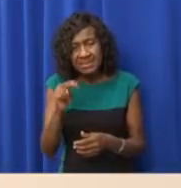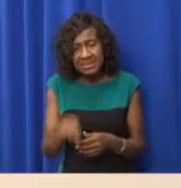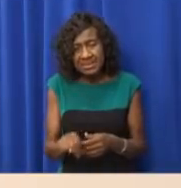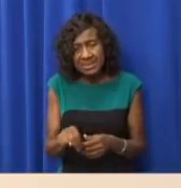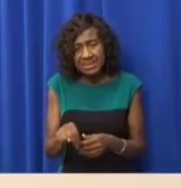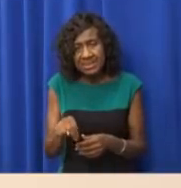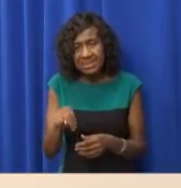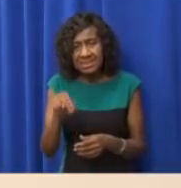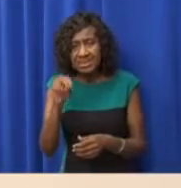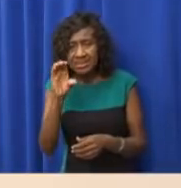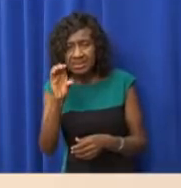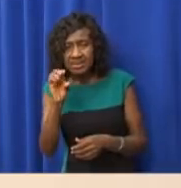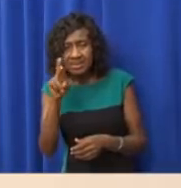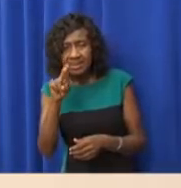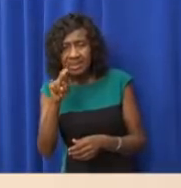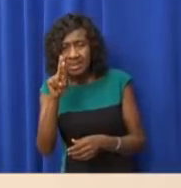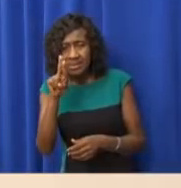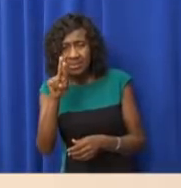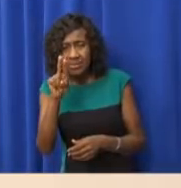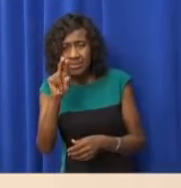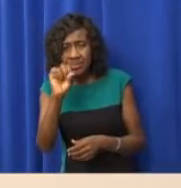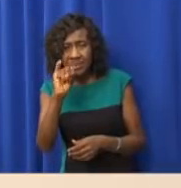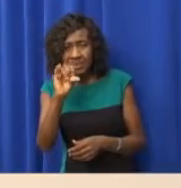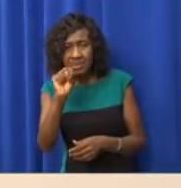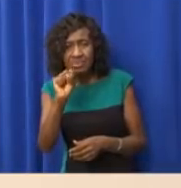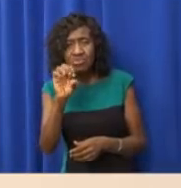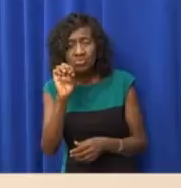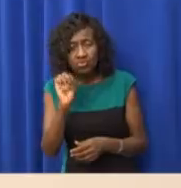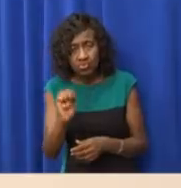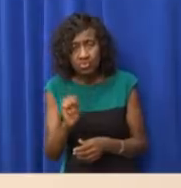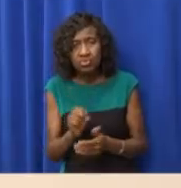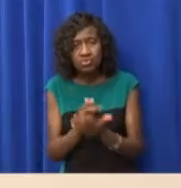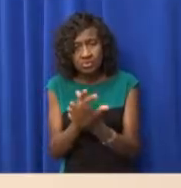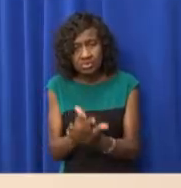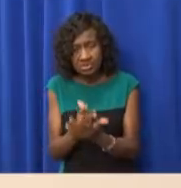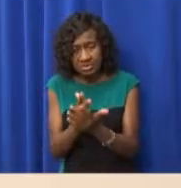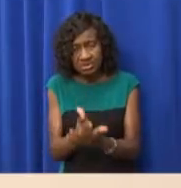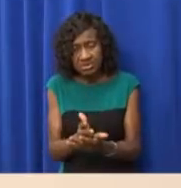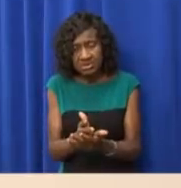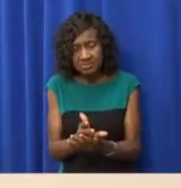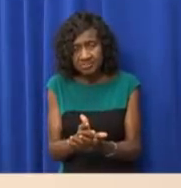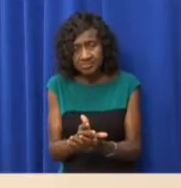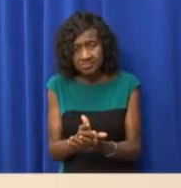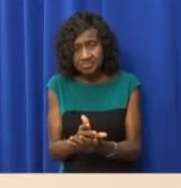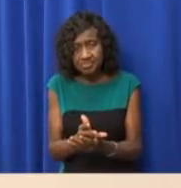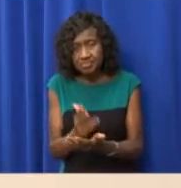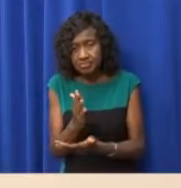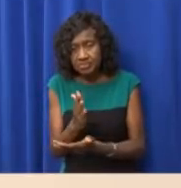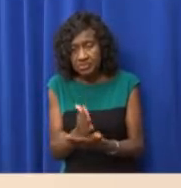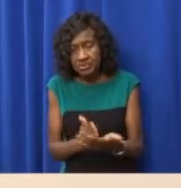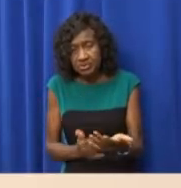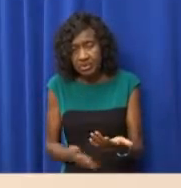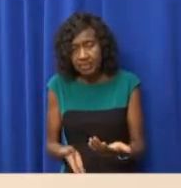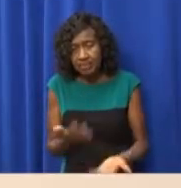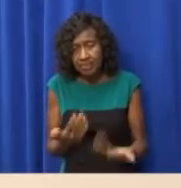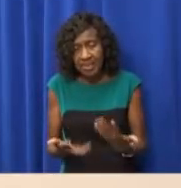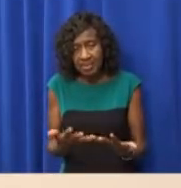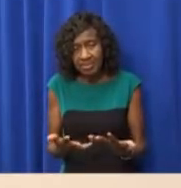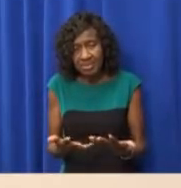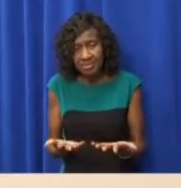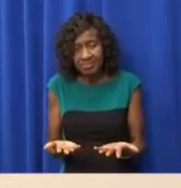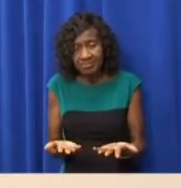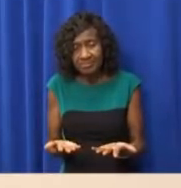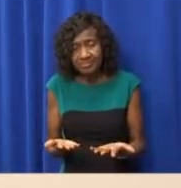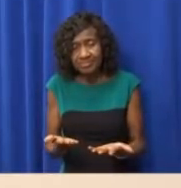tourism, are about to fold, and we're looking at how we can provide them with substantially more